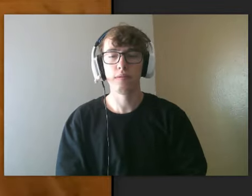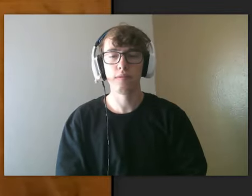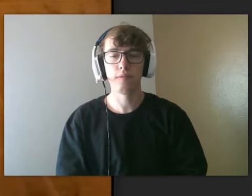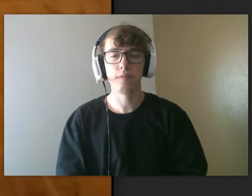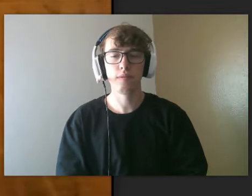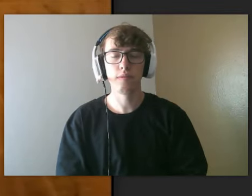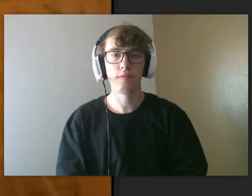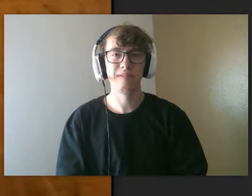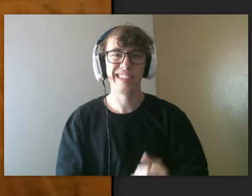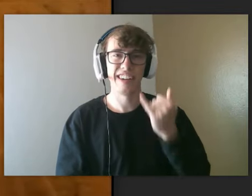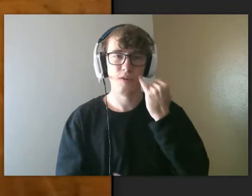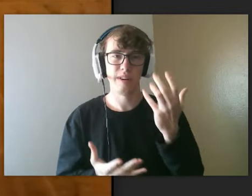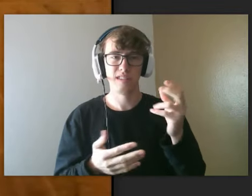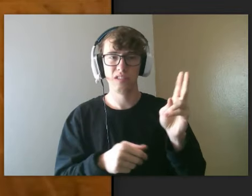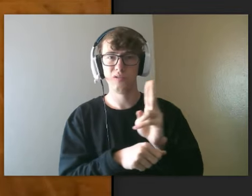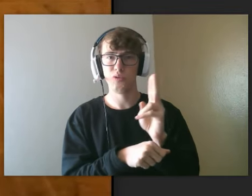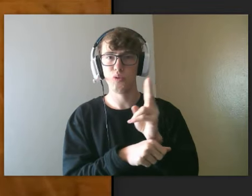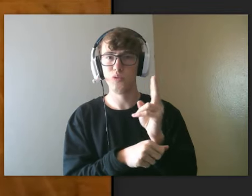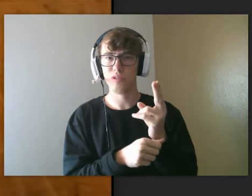When using these watercolors,